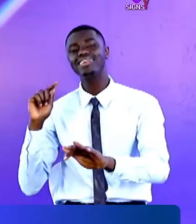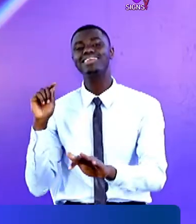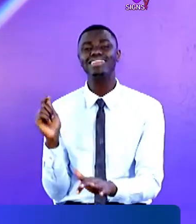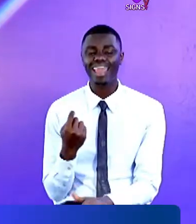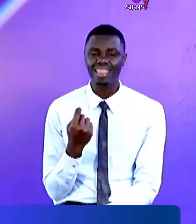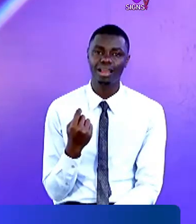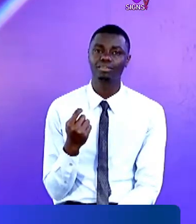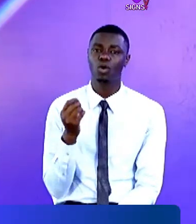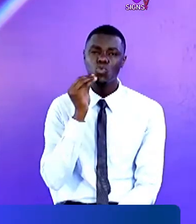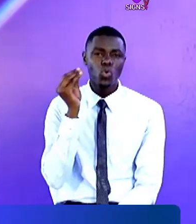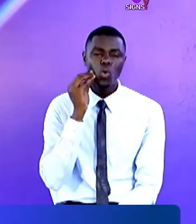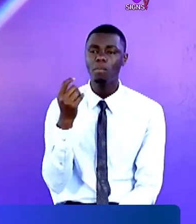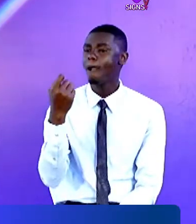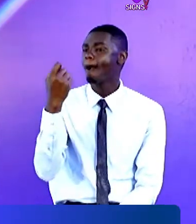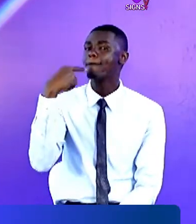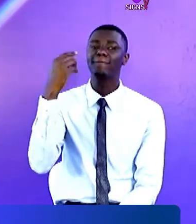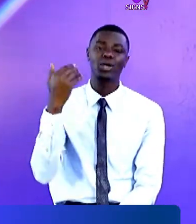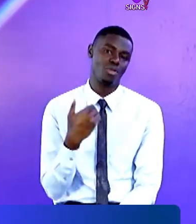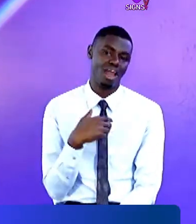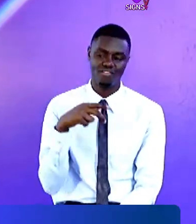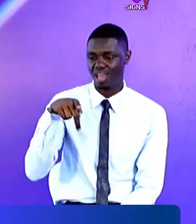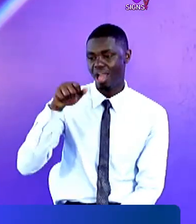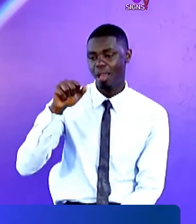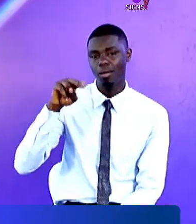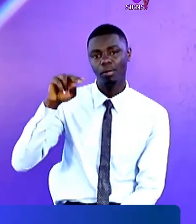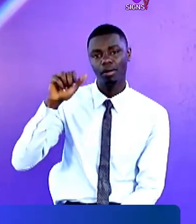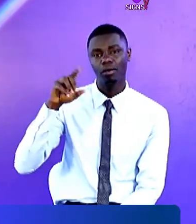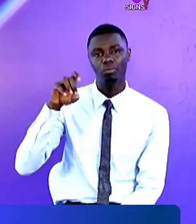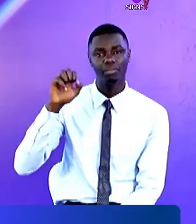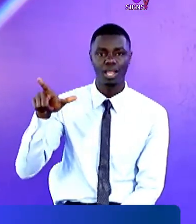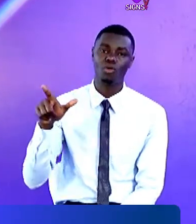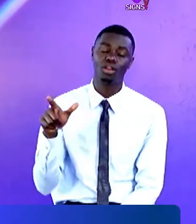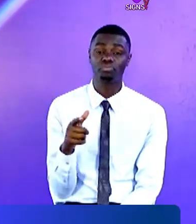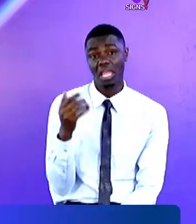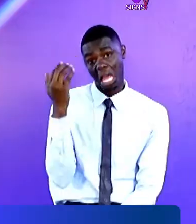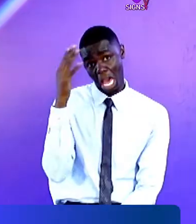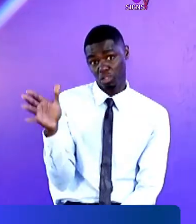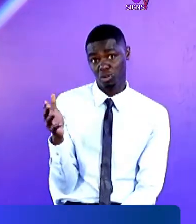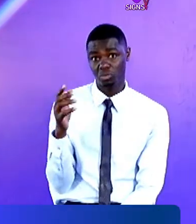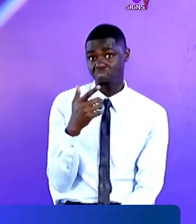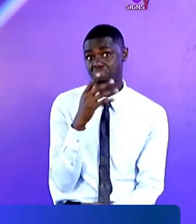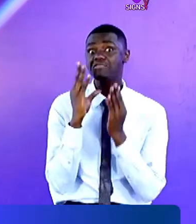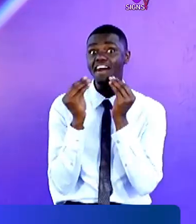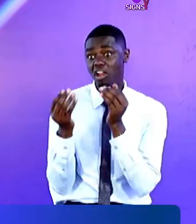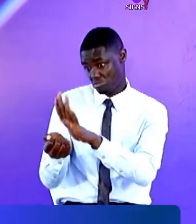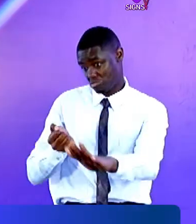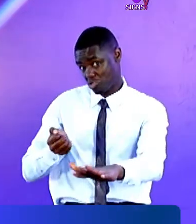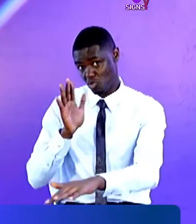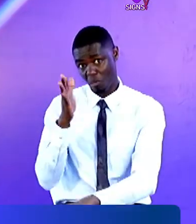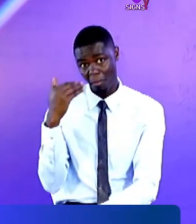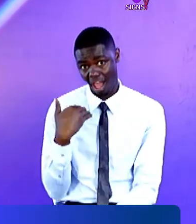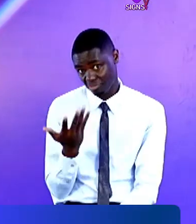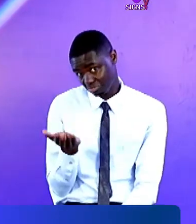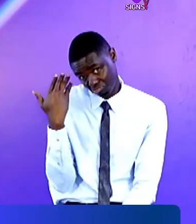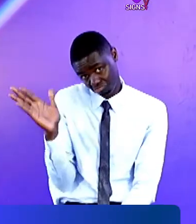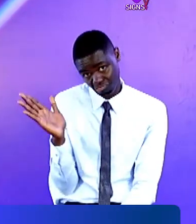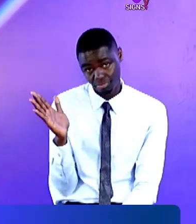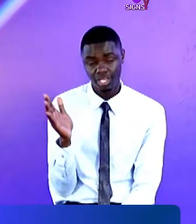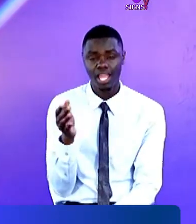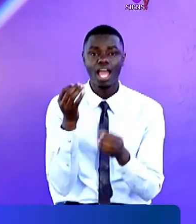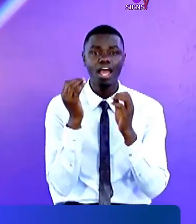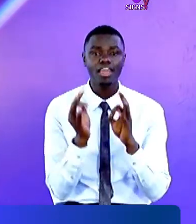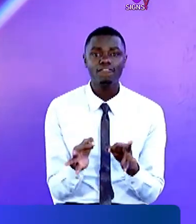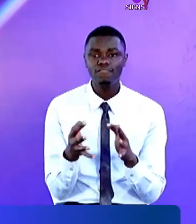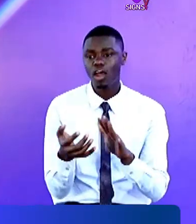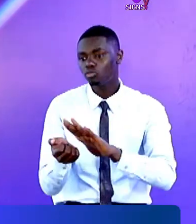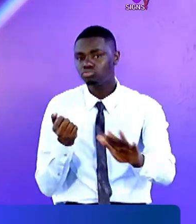Panadol. So let's say that in your drawer, I don't know whether there are 20 Panadols. So if there's an average of 20 Panadols per